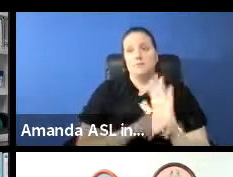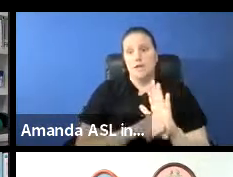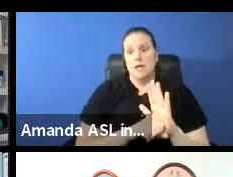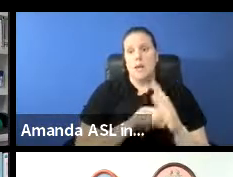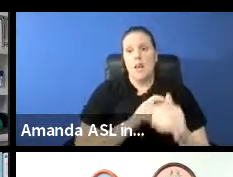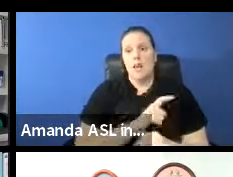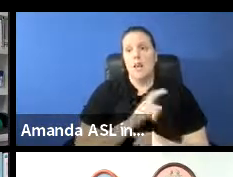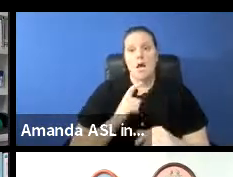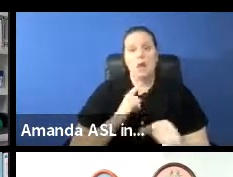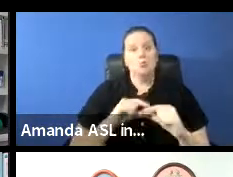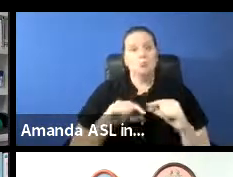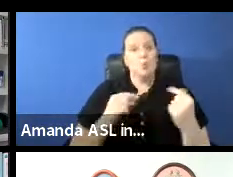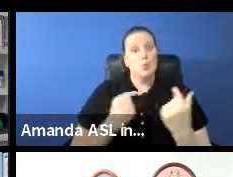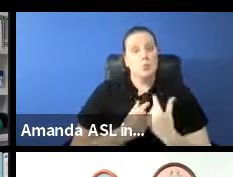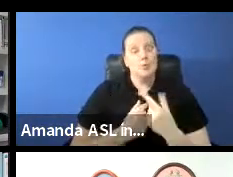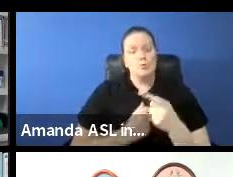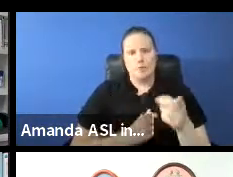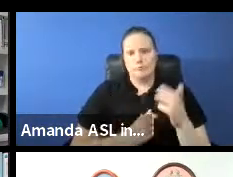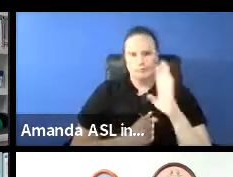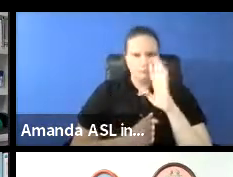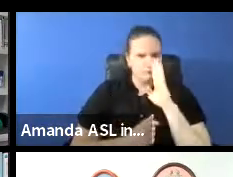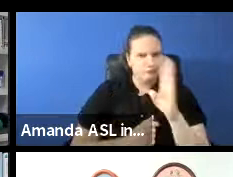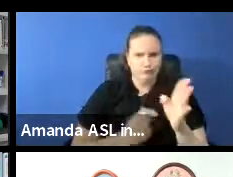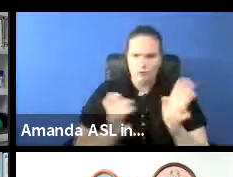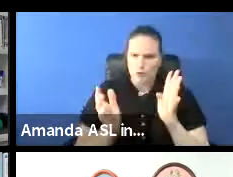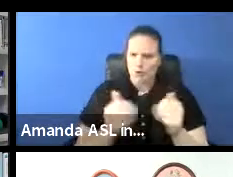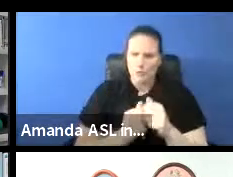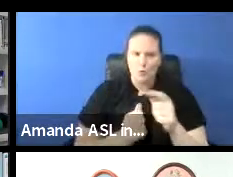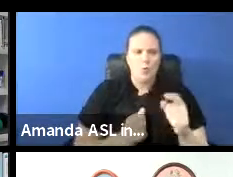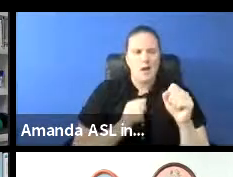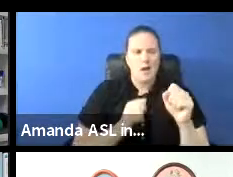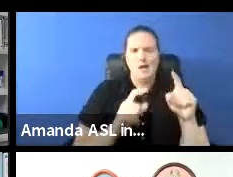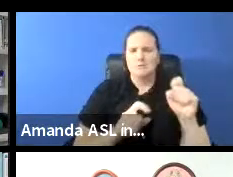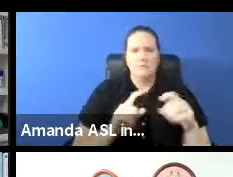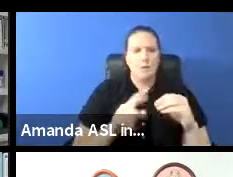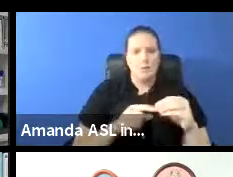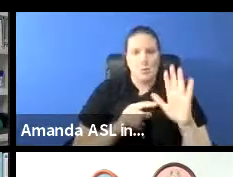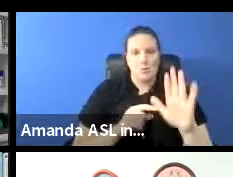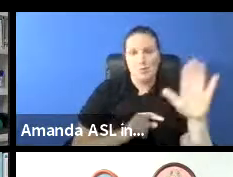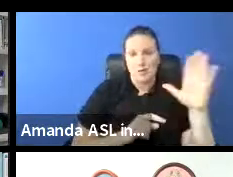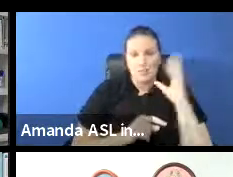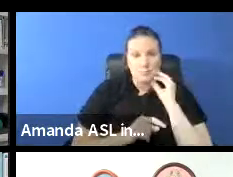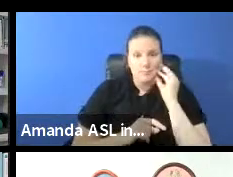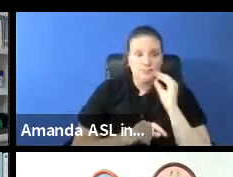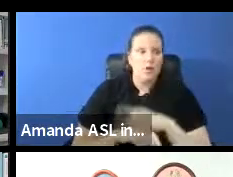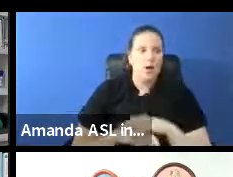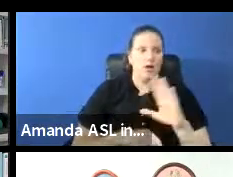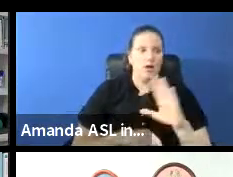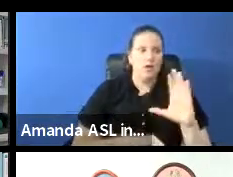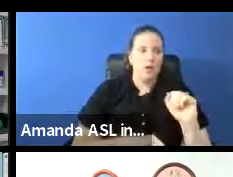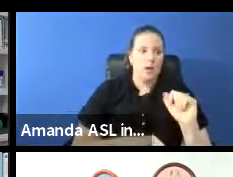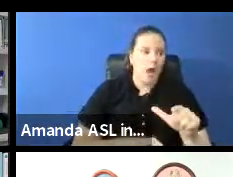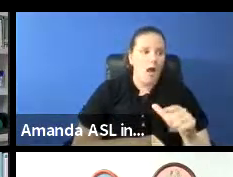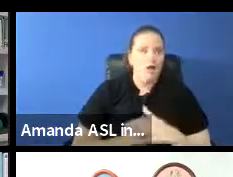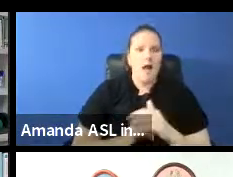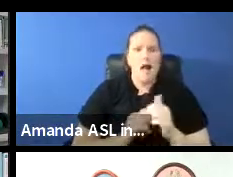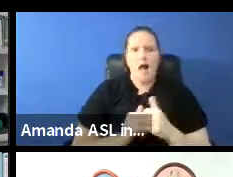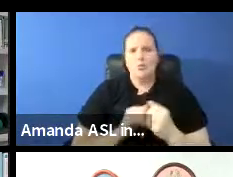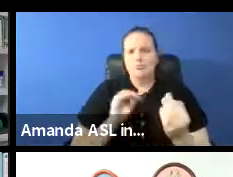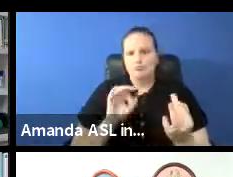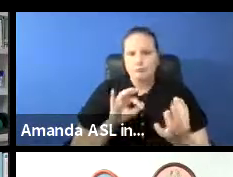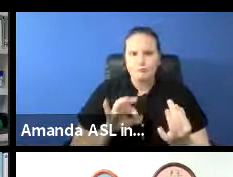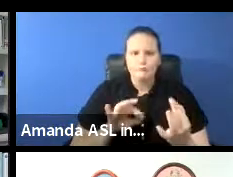can directly talk to you and ask you questions about your experience on the CAG, how your input